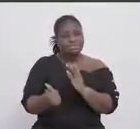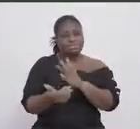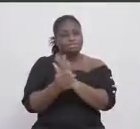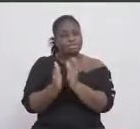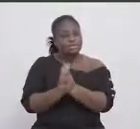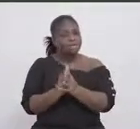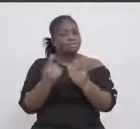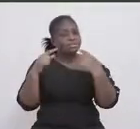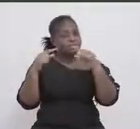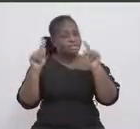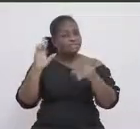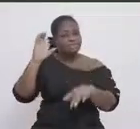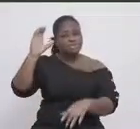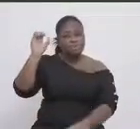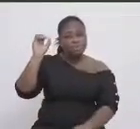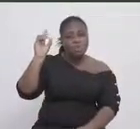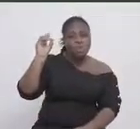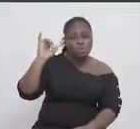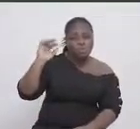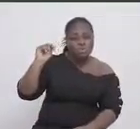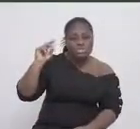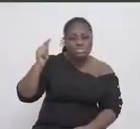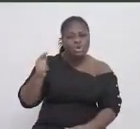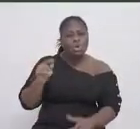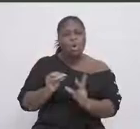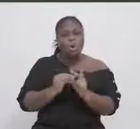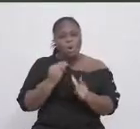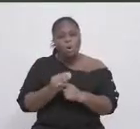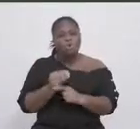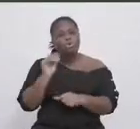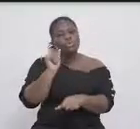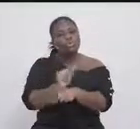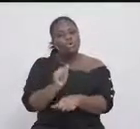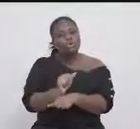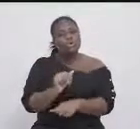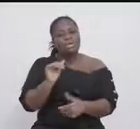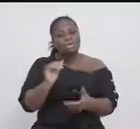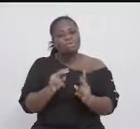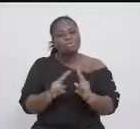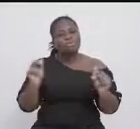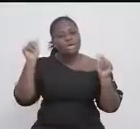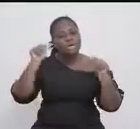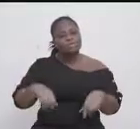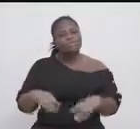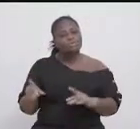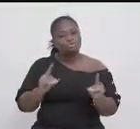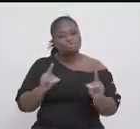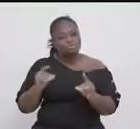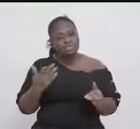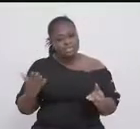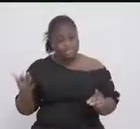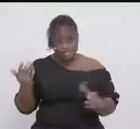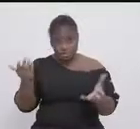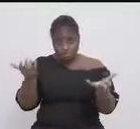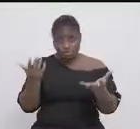in coding? Or do you have to work on them to get them to be able to do the level of coding you expect?